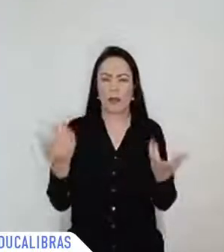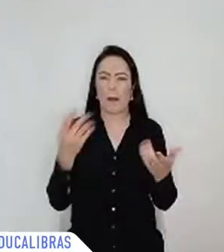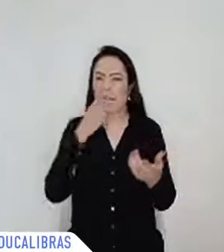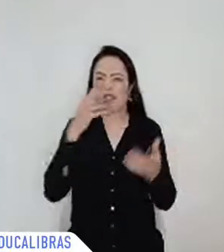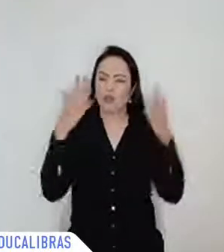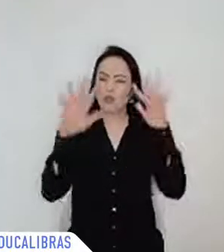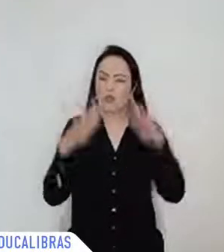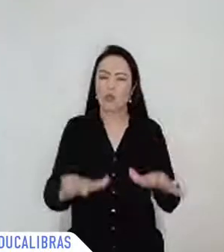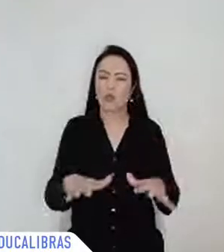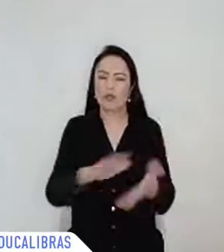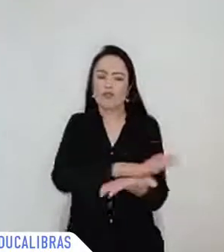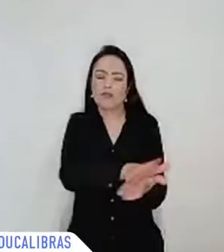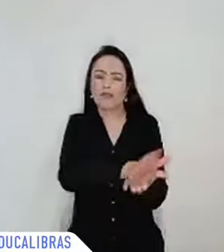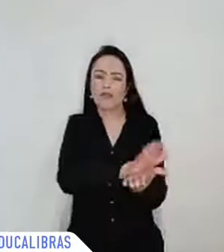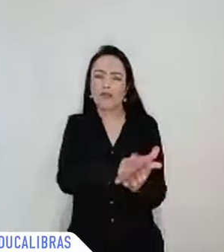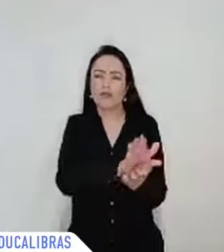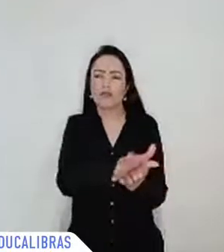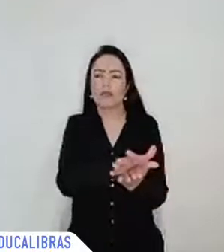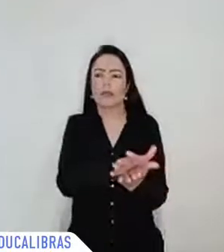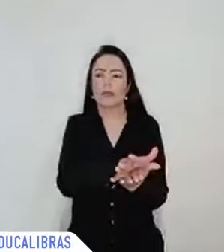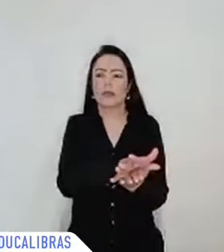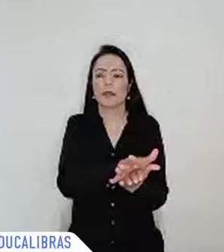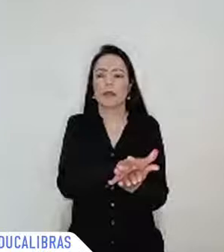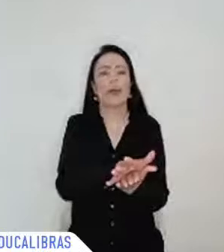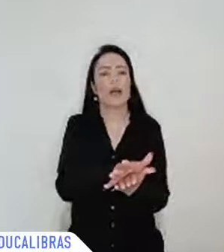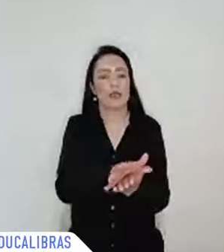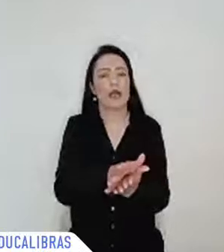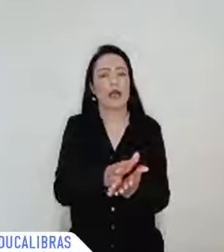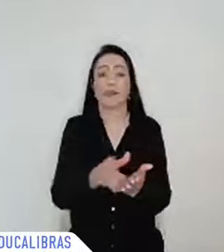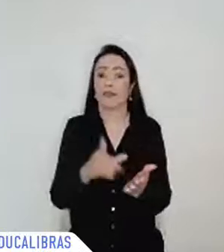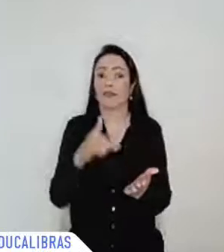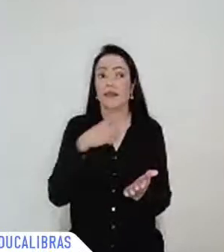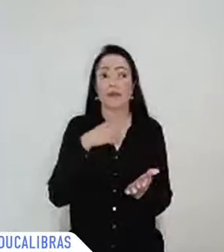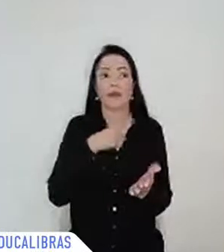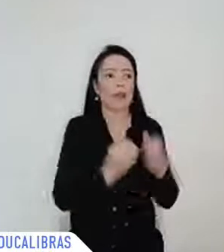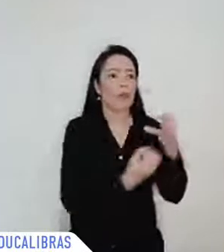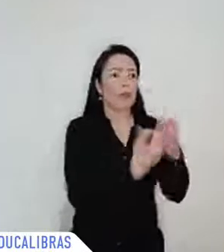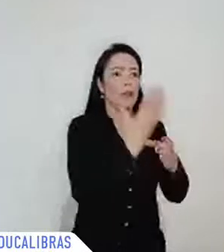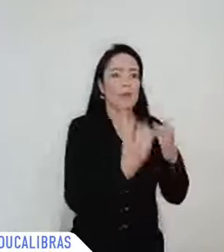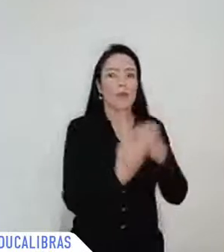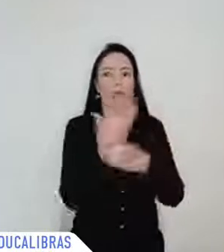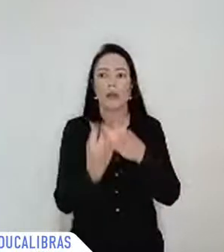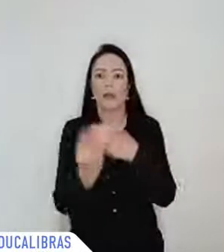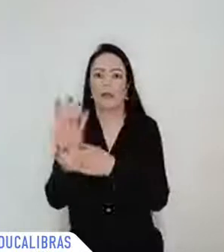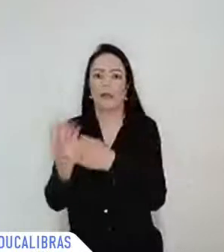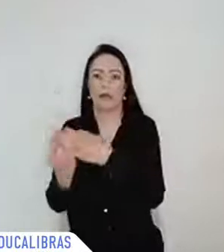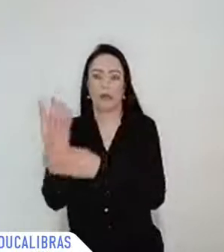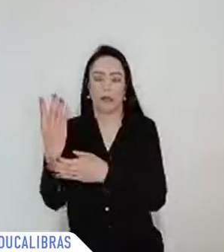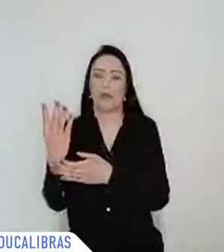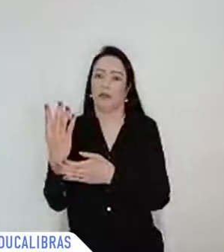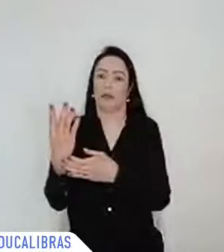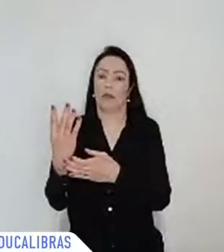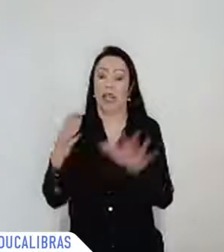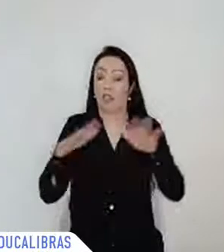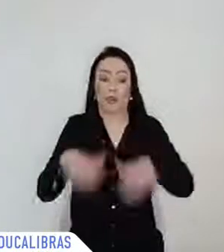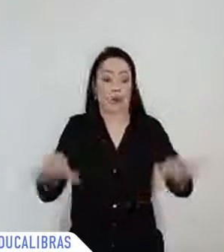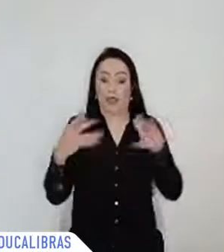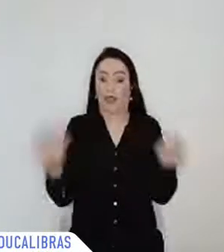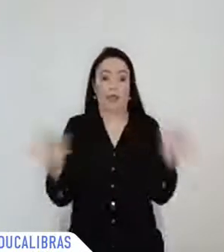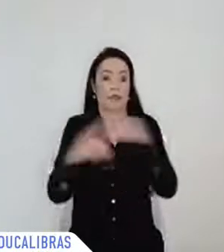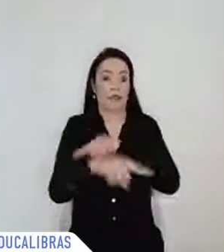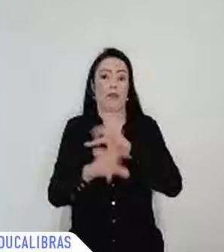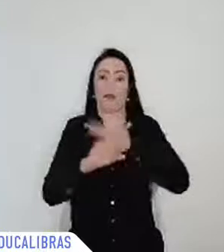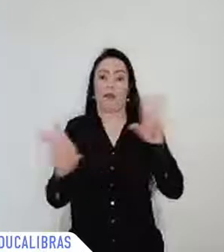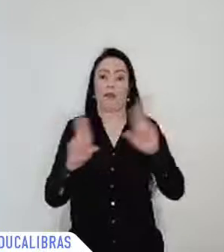of ideas to grow, and they end up being fruitful. We need to do quite the